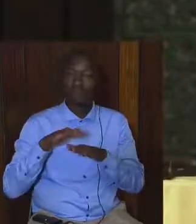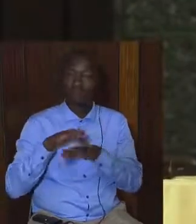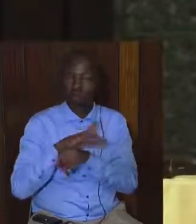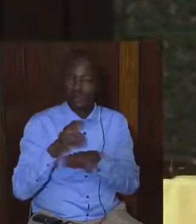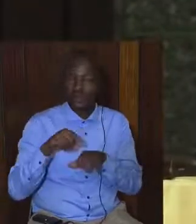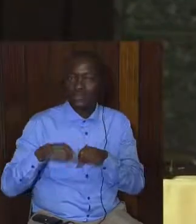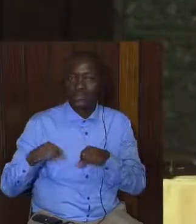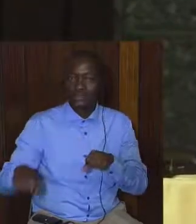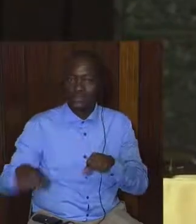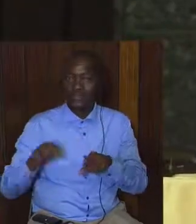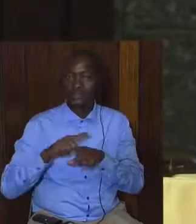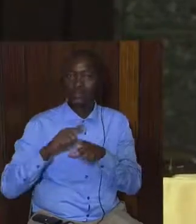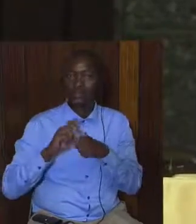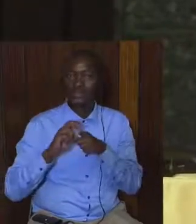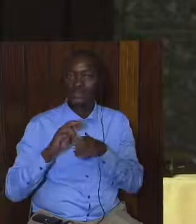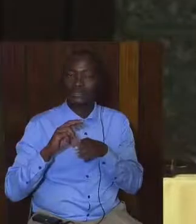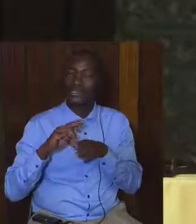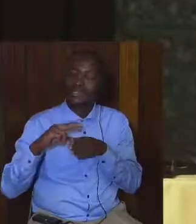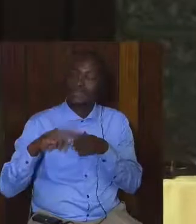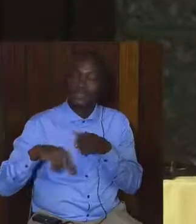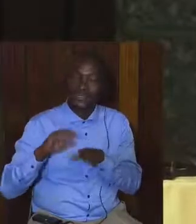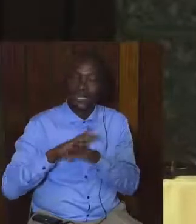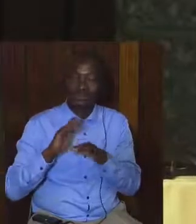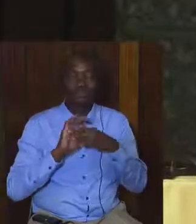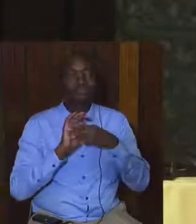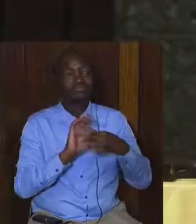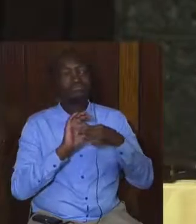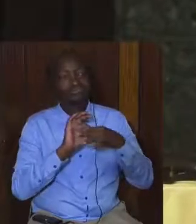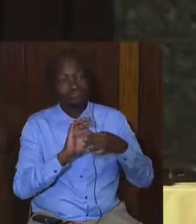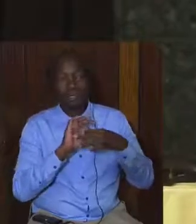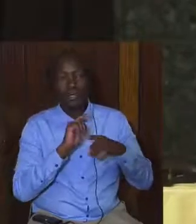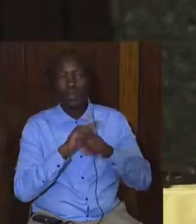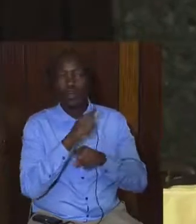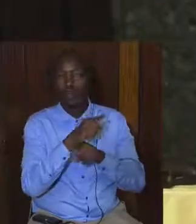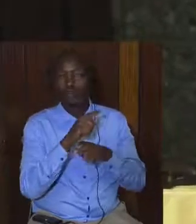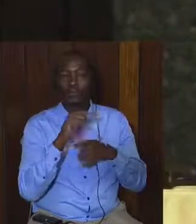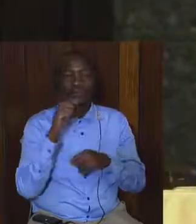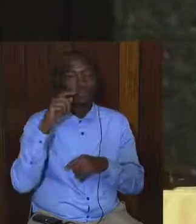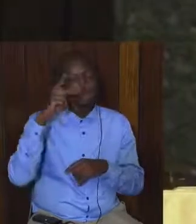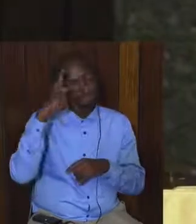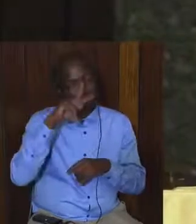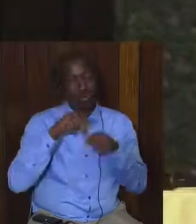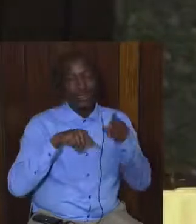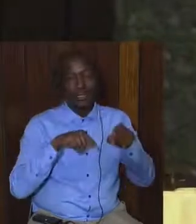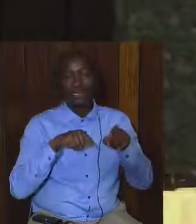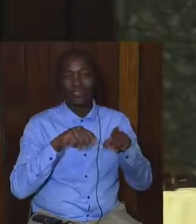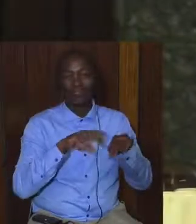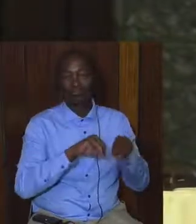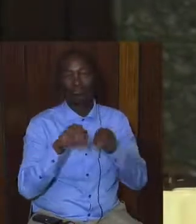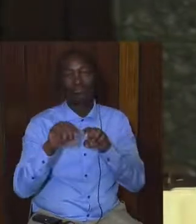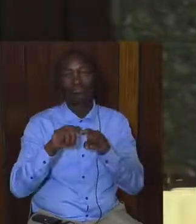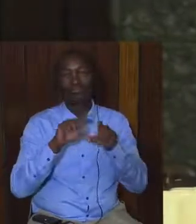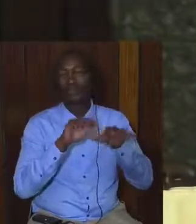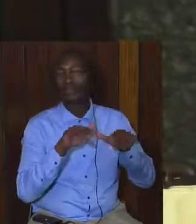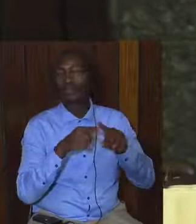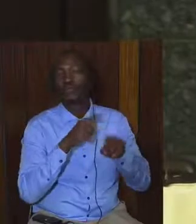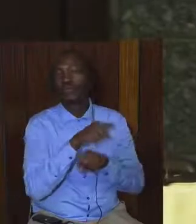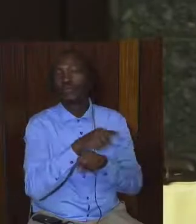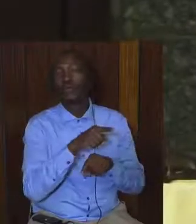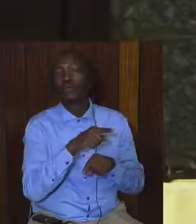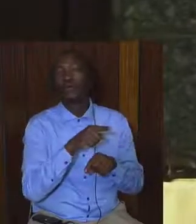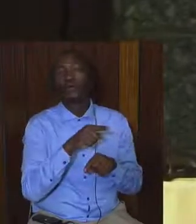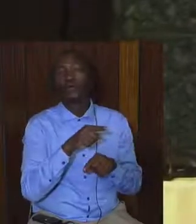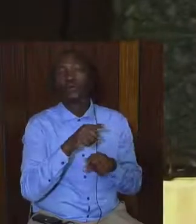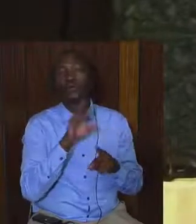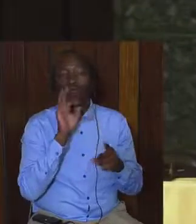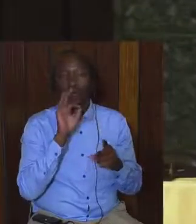of the engagements with the city of Tshwane to relocate people that were on the